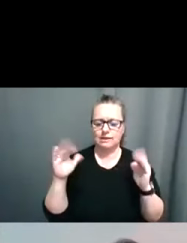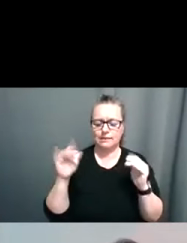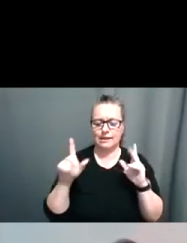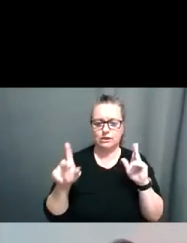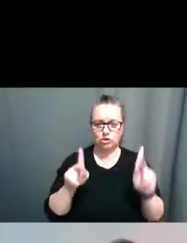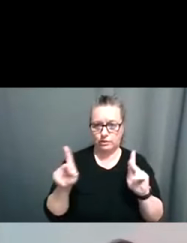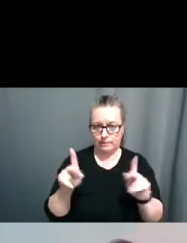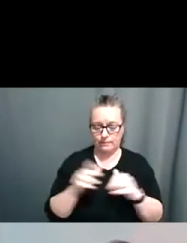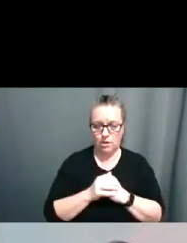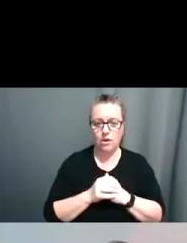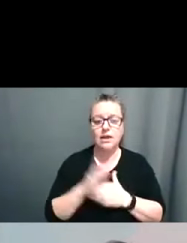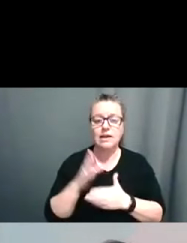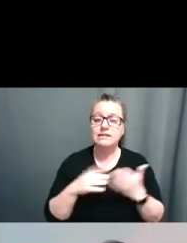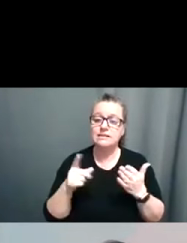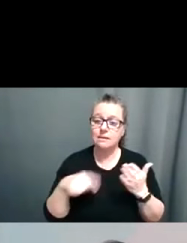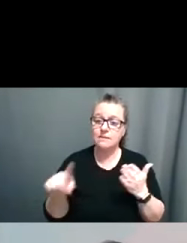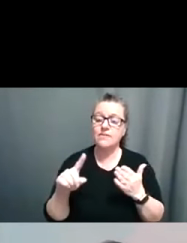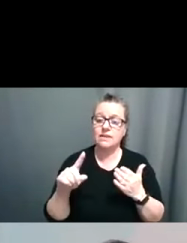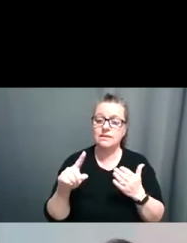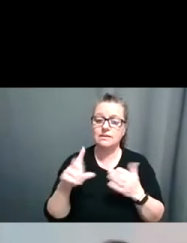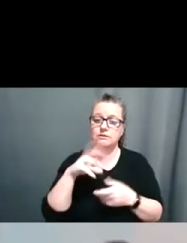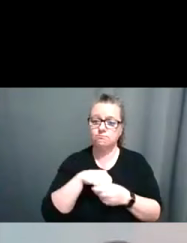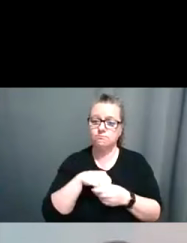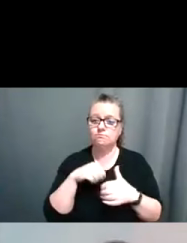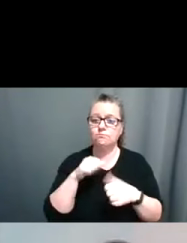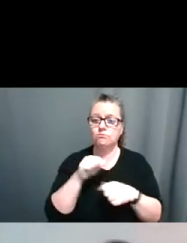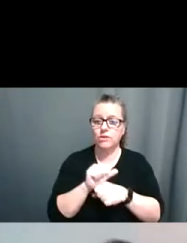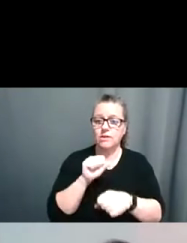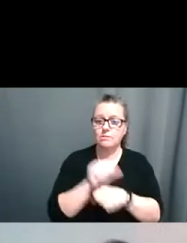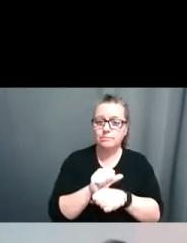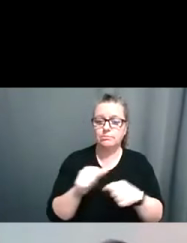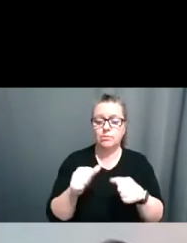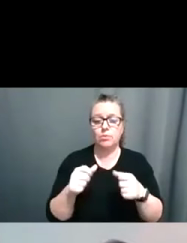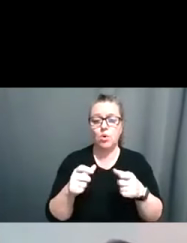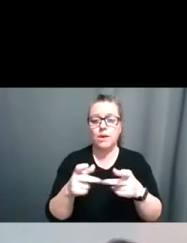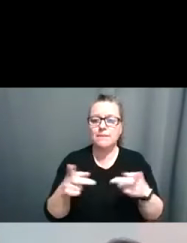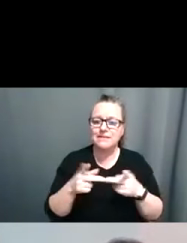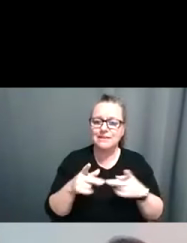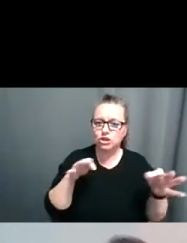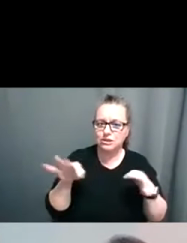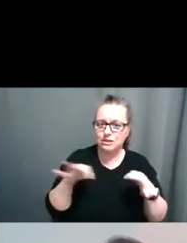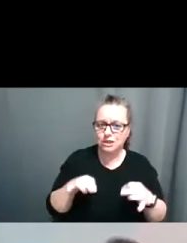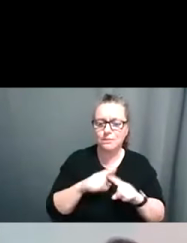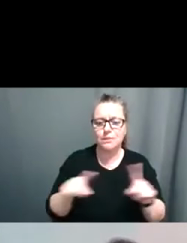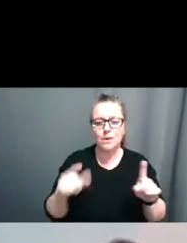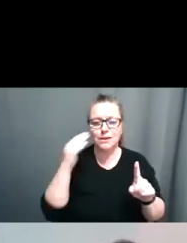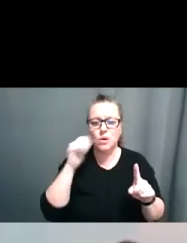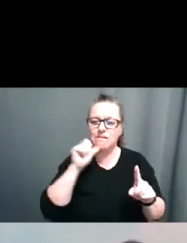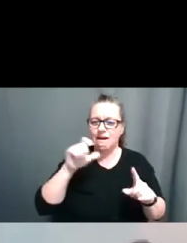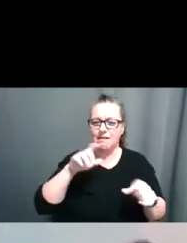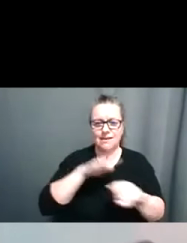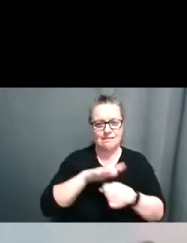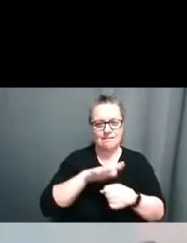lead. Some of this direction is contained in employee position descriptions, but we know that that's rarely sufficient instruction